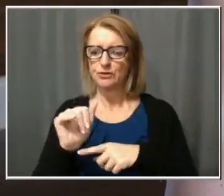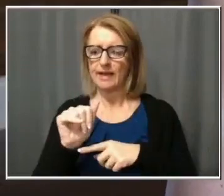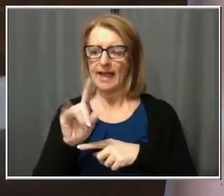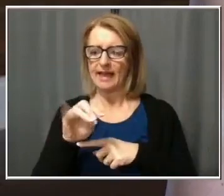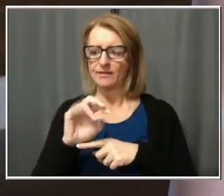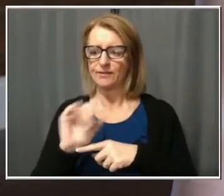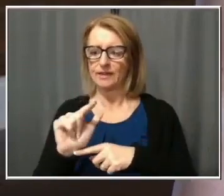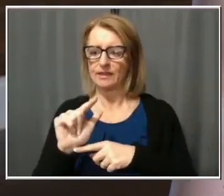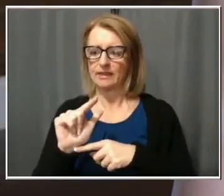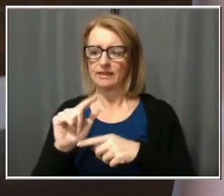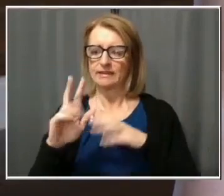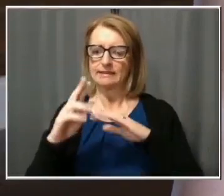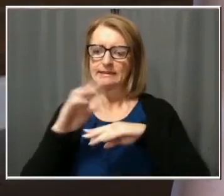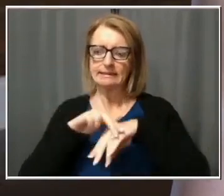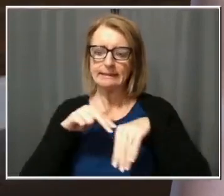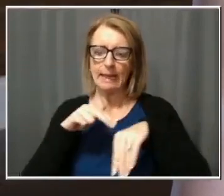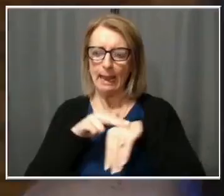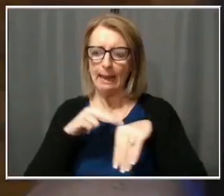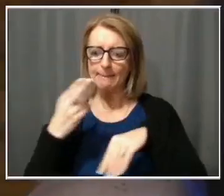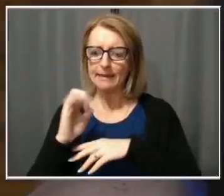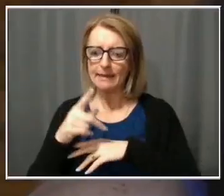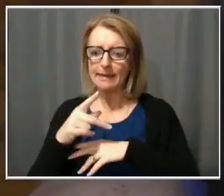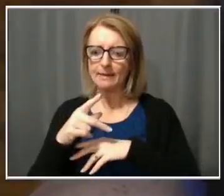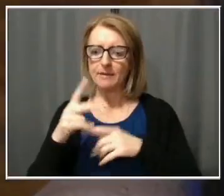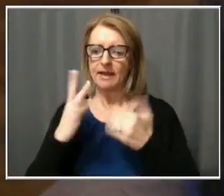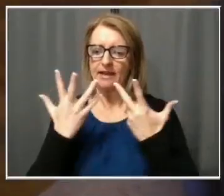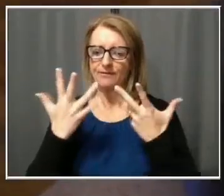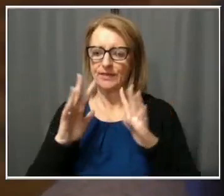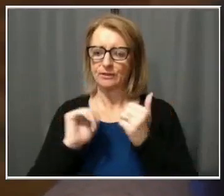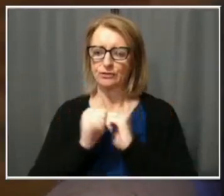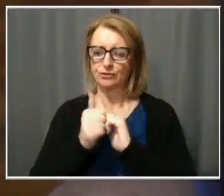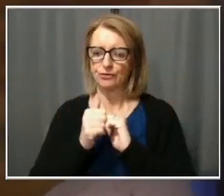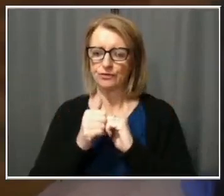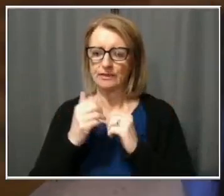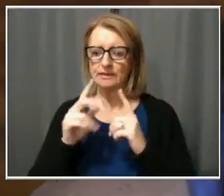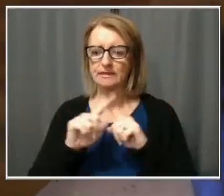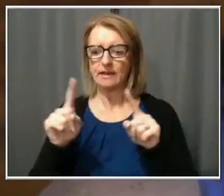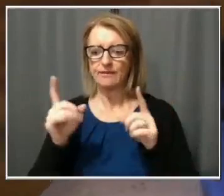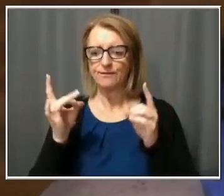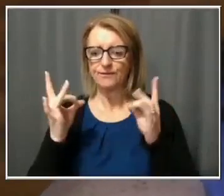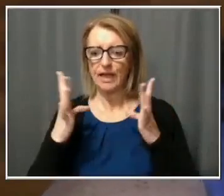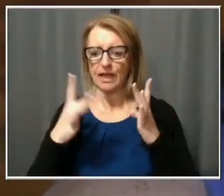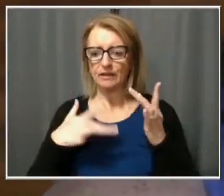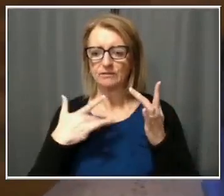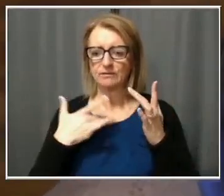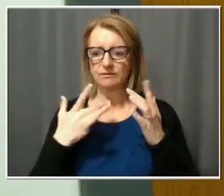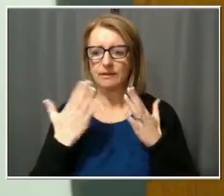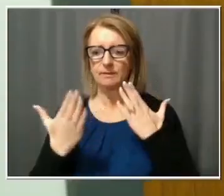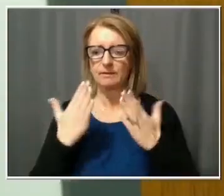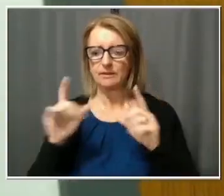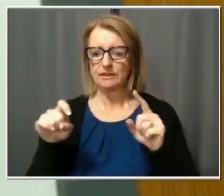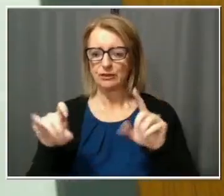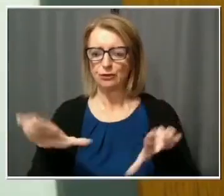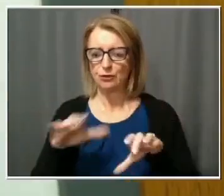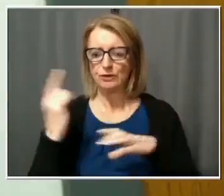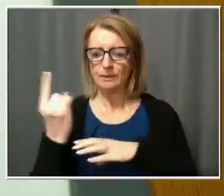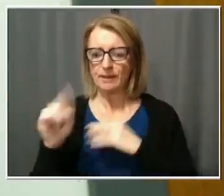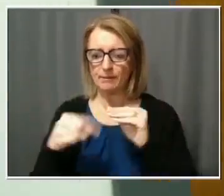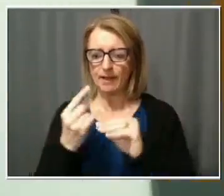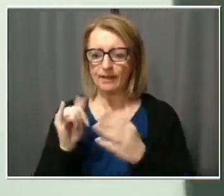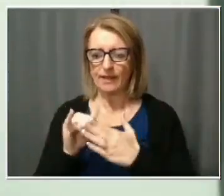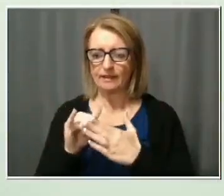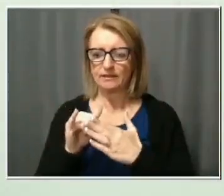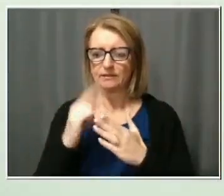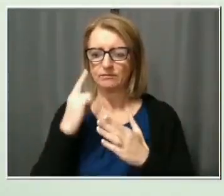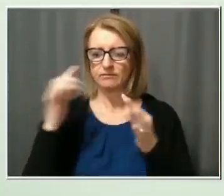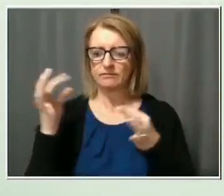taped my hip up and everything. And so I finished the race and I felt horrible. And I was like, okay, maybe I should do something about it. Her decision